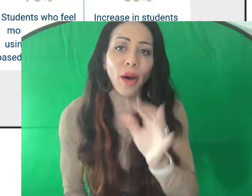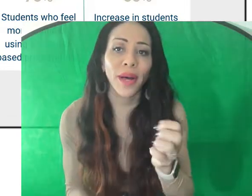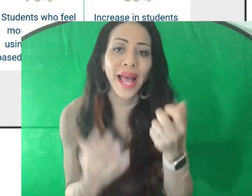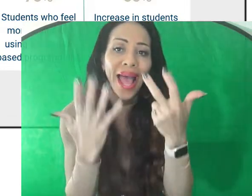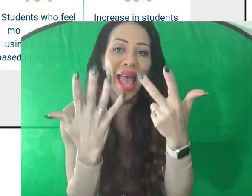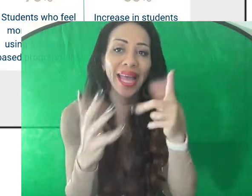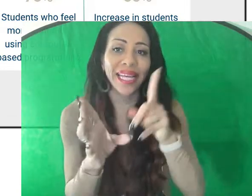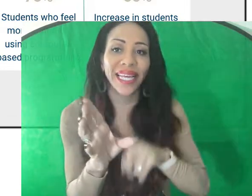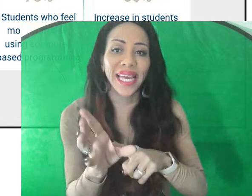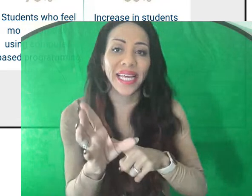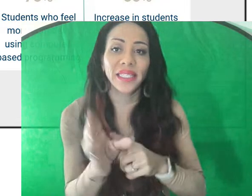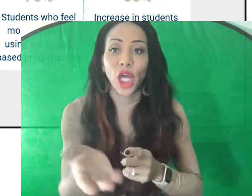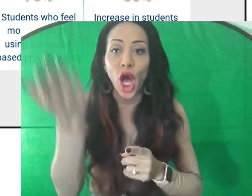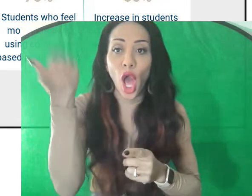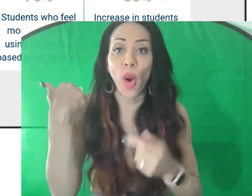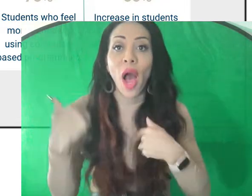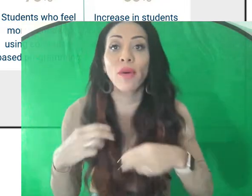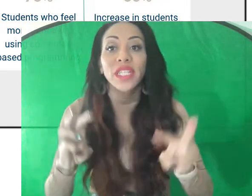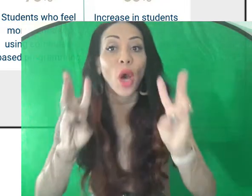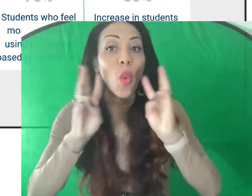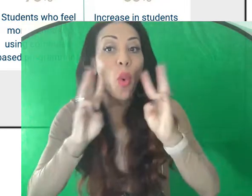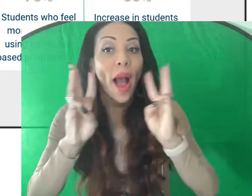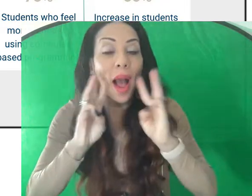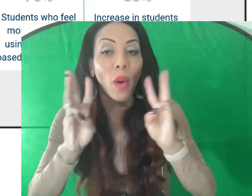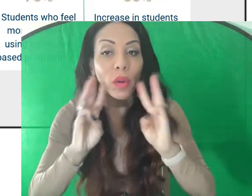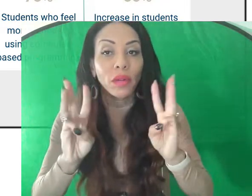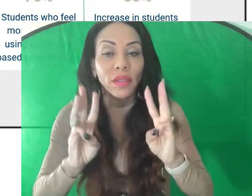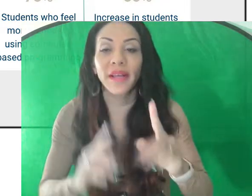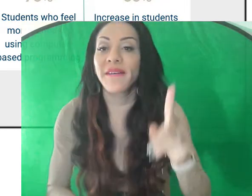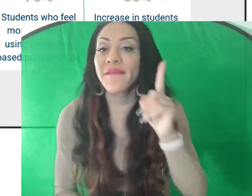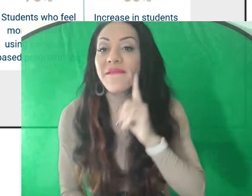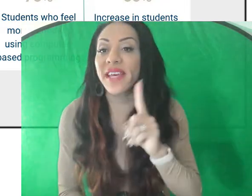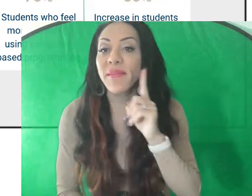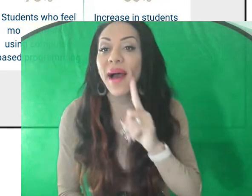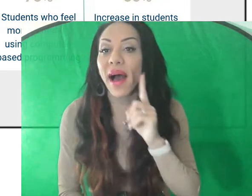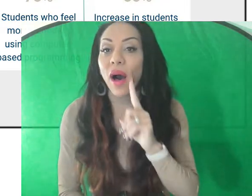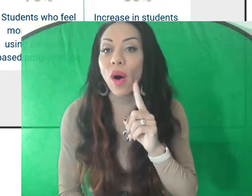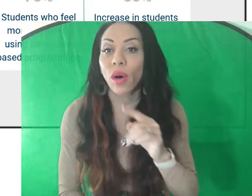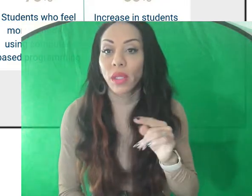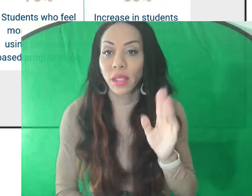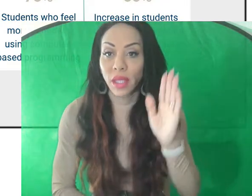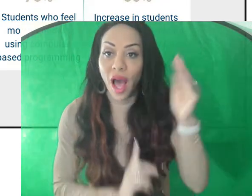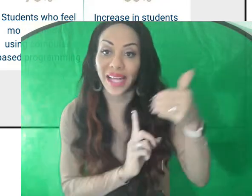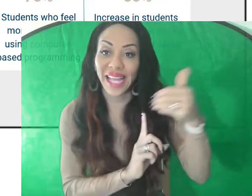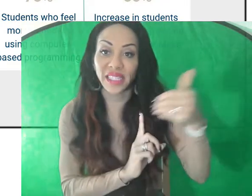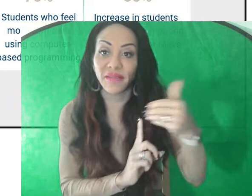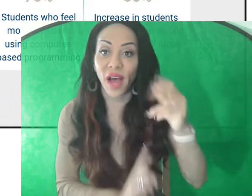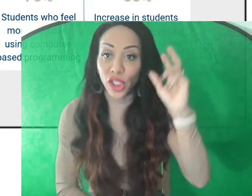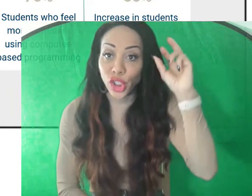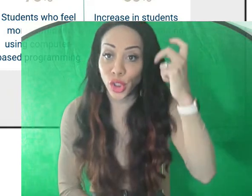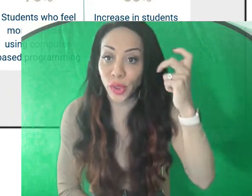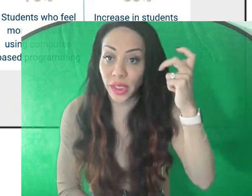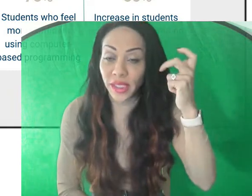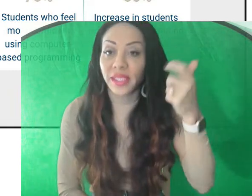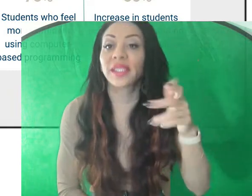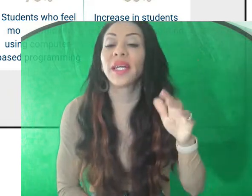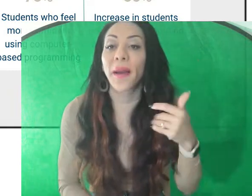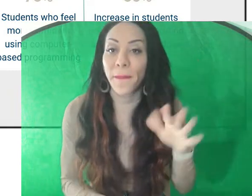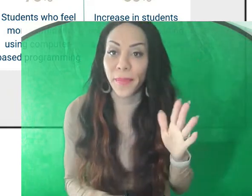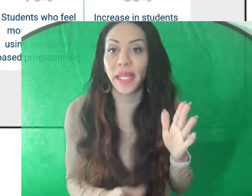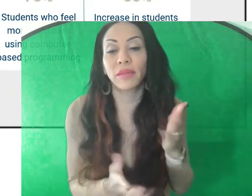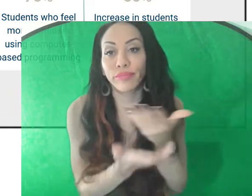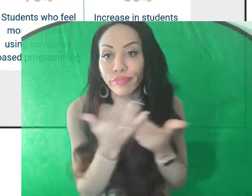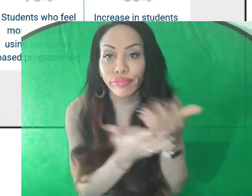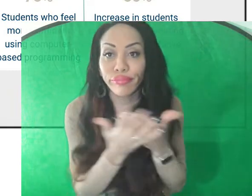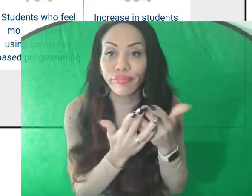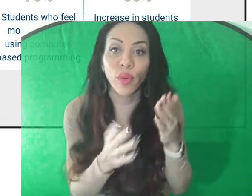event, which was inspiring female identifying students into a career in digital, and we were just in the rooms next to each other, and we got really curious, and we poked our nose in and